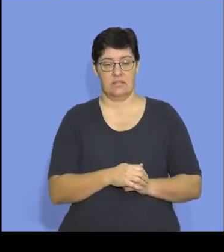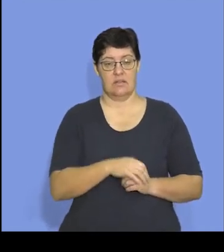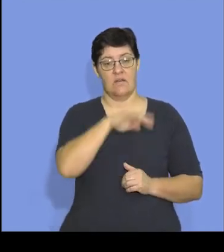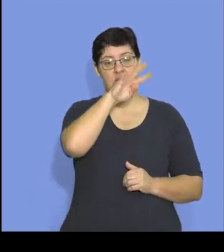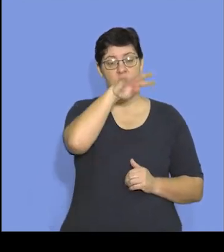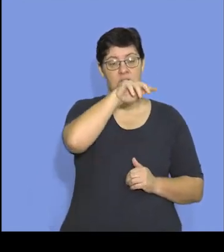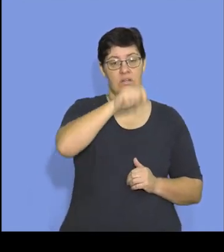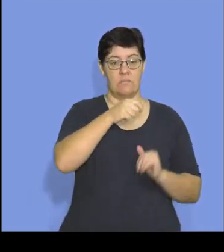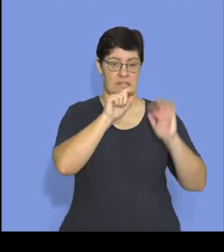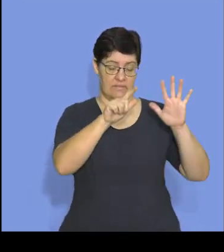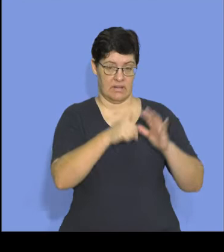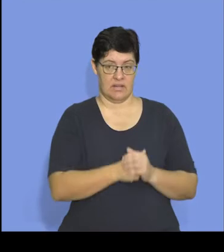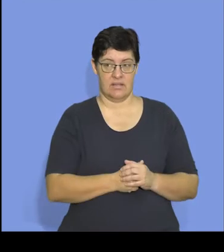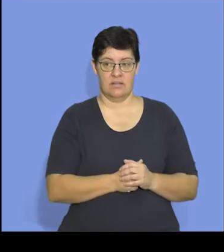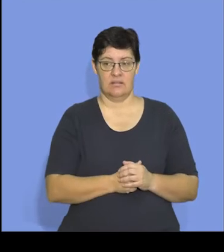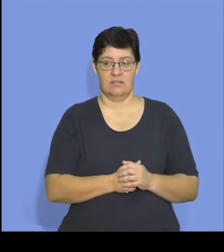14,7,